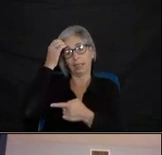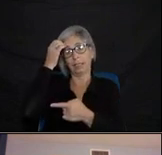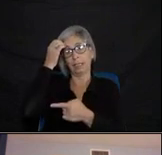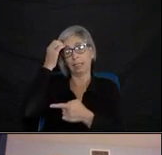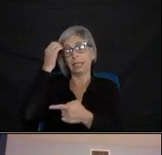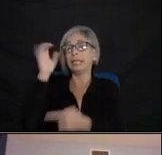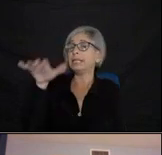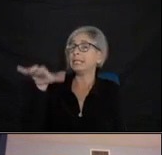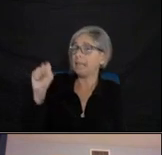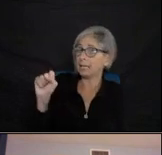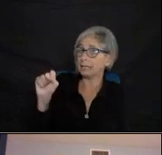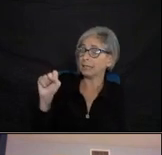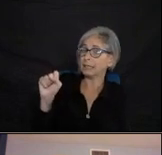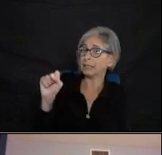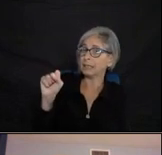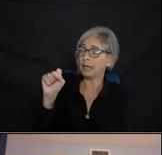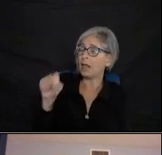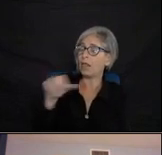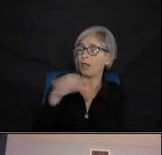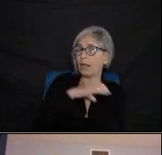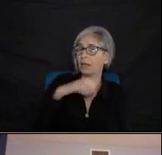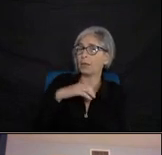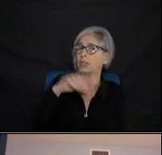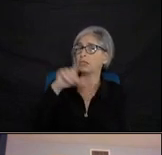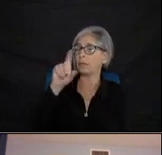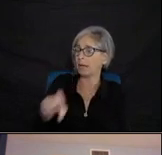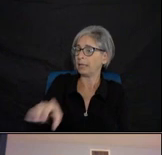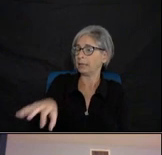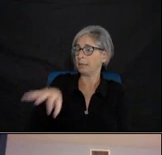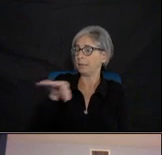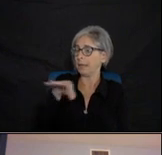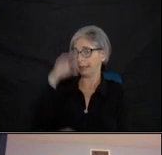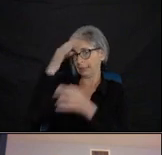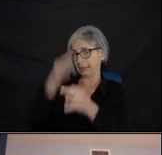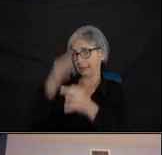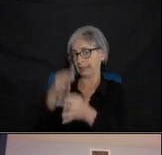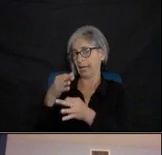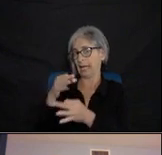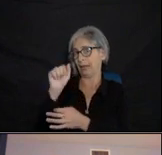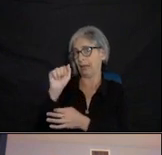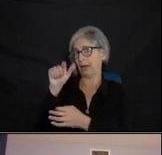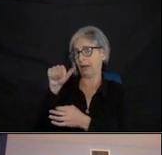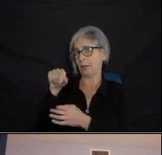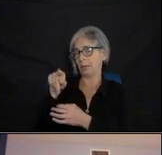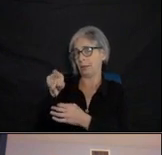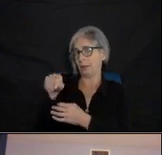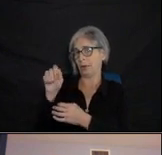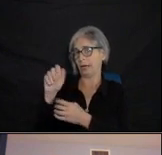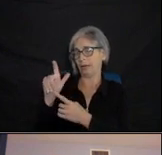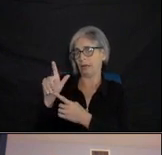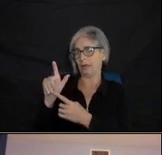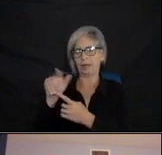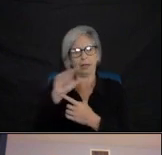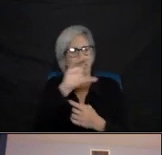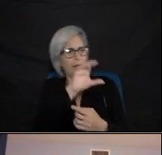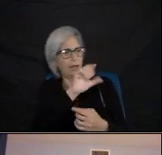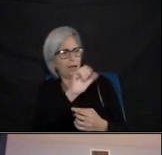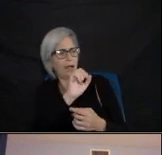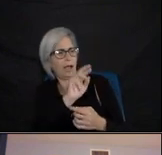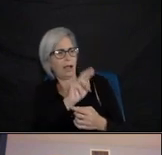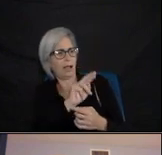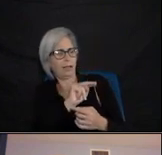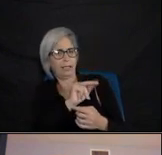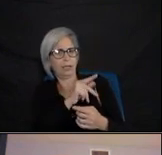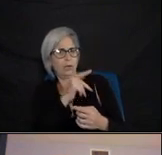The commission has to designate the appraiser. Okay, so Colin, who is the group we normally use? And if